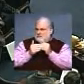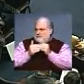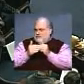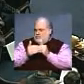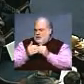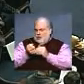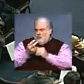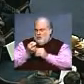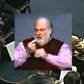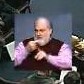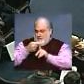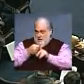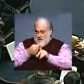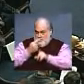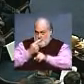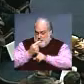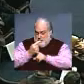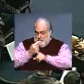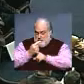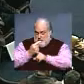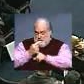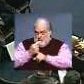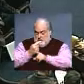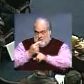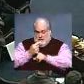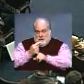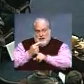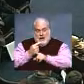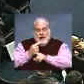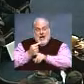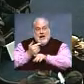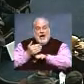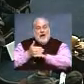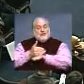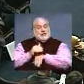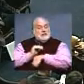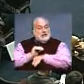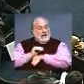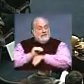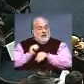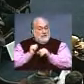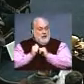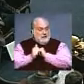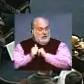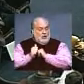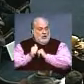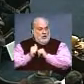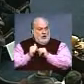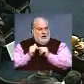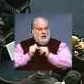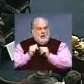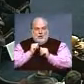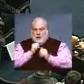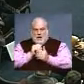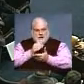of the 12-month period, assuming it's passed After tonight, if the moratorium passes, it would be in effect. It would not stop that particular